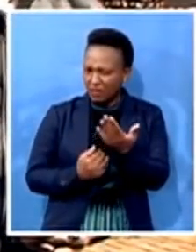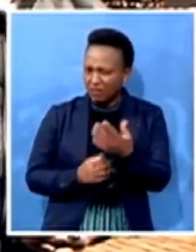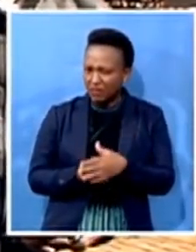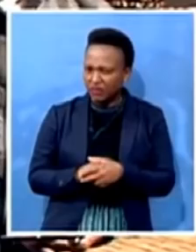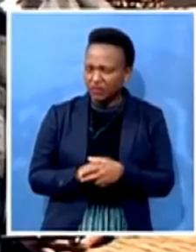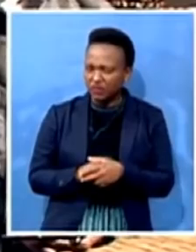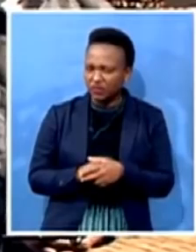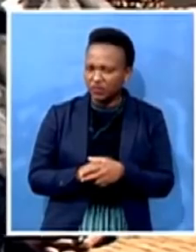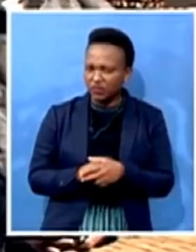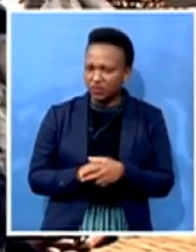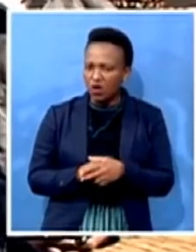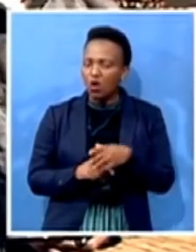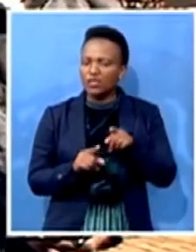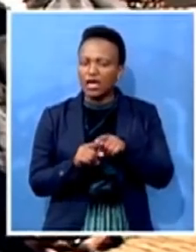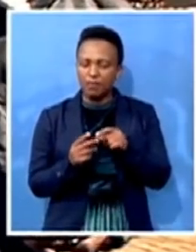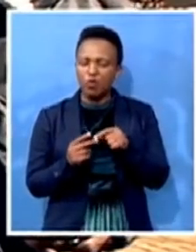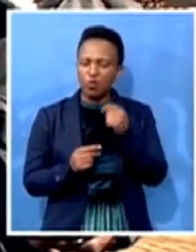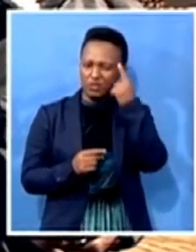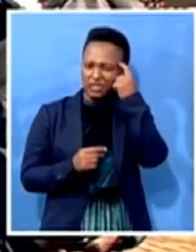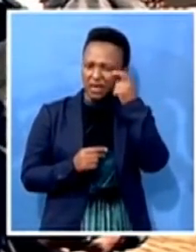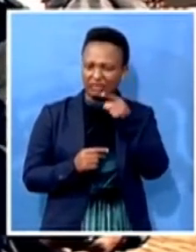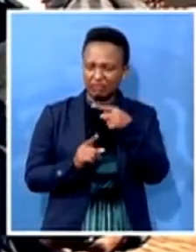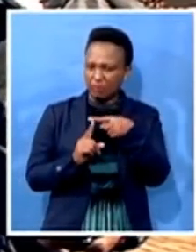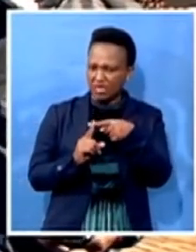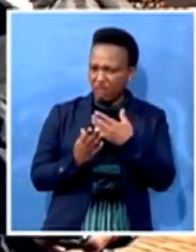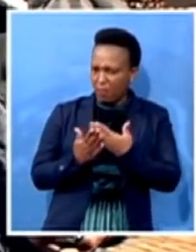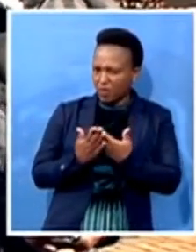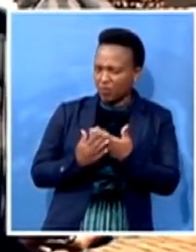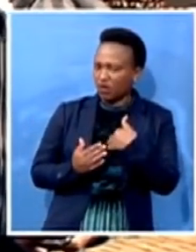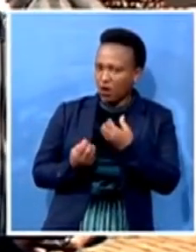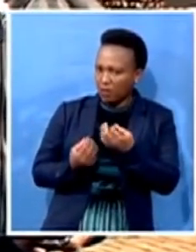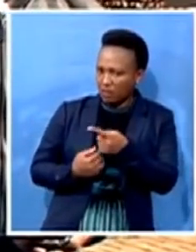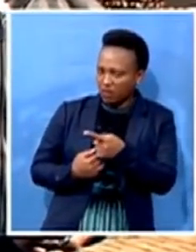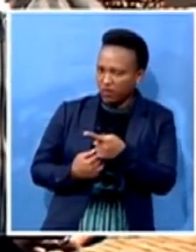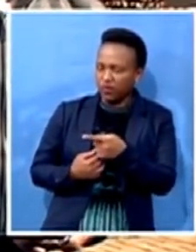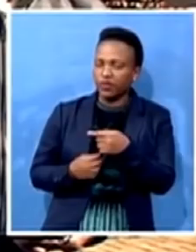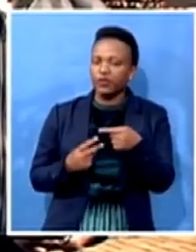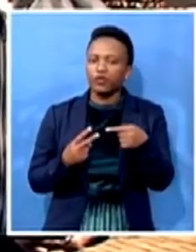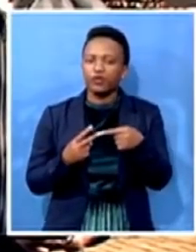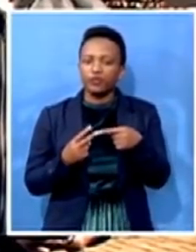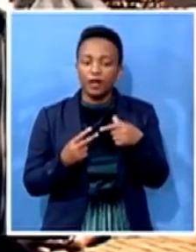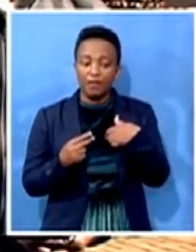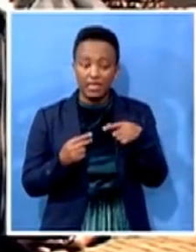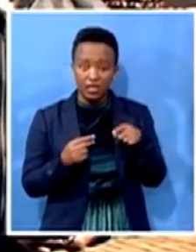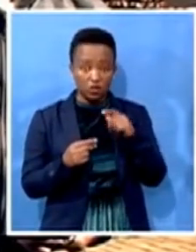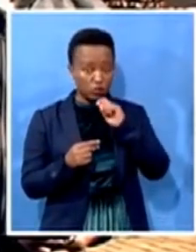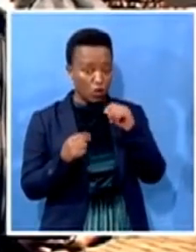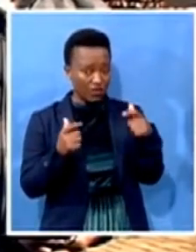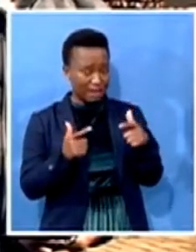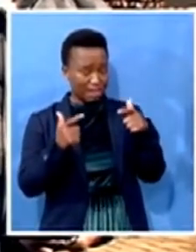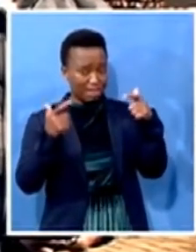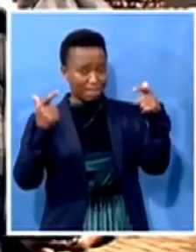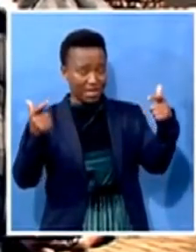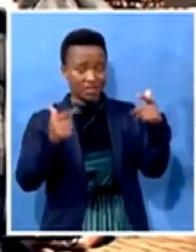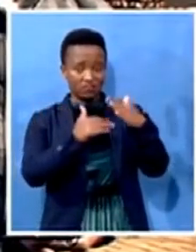terms of the beds, is this one of your biggest facility as yet? Those that